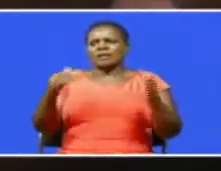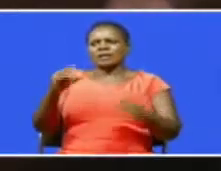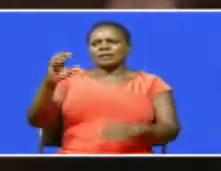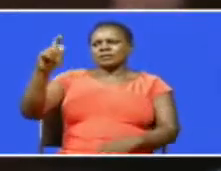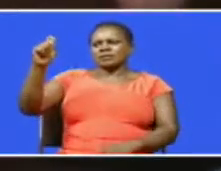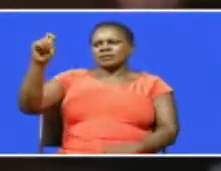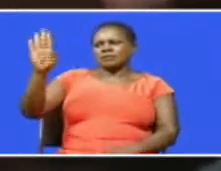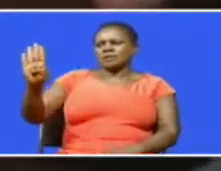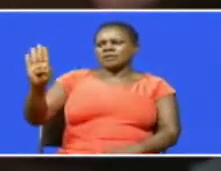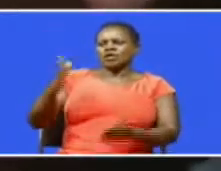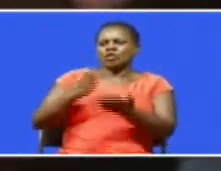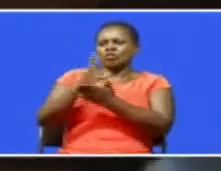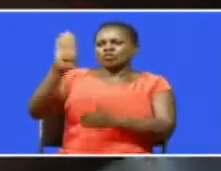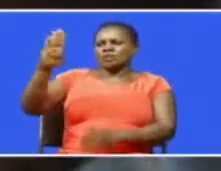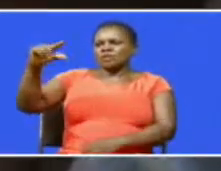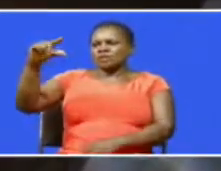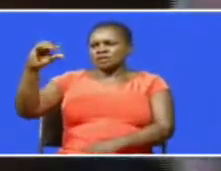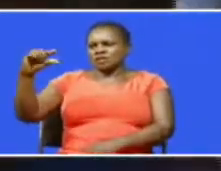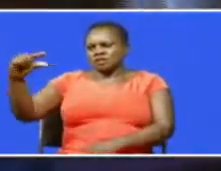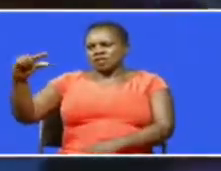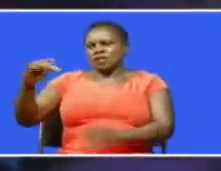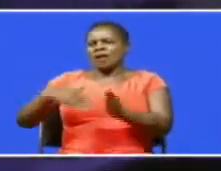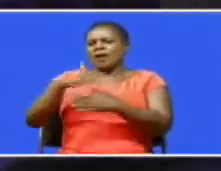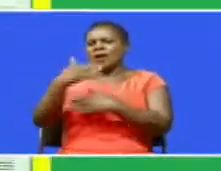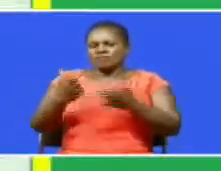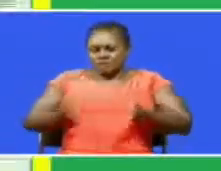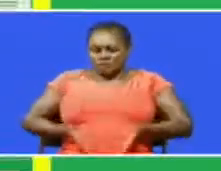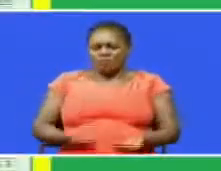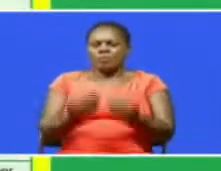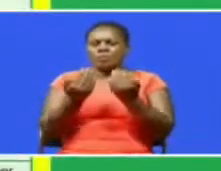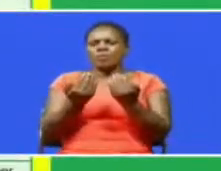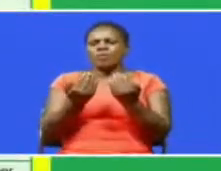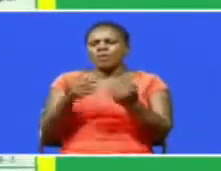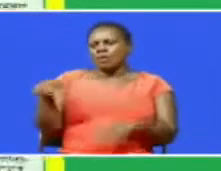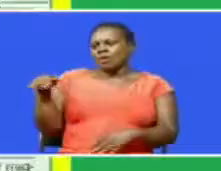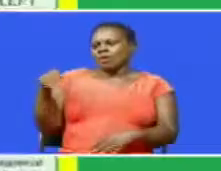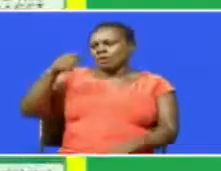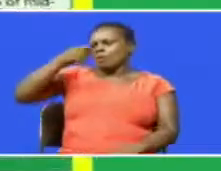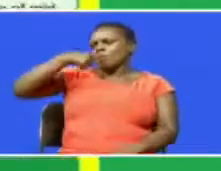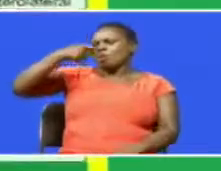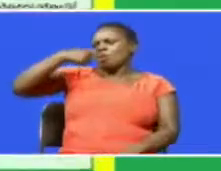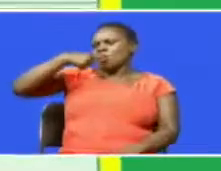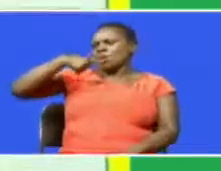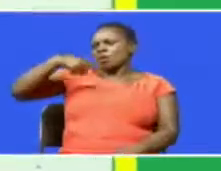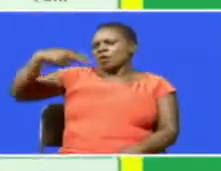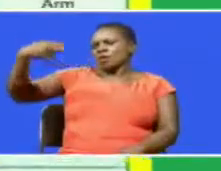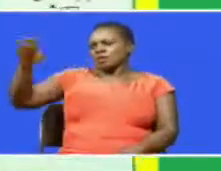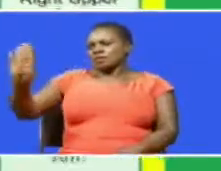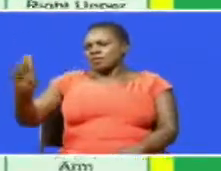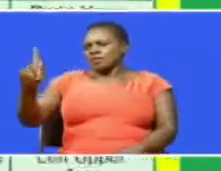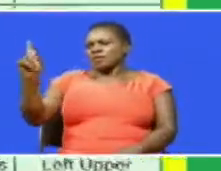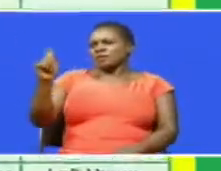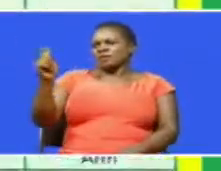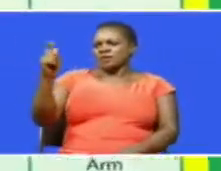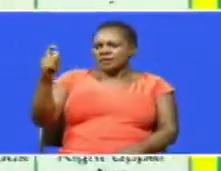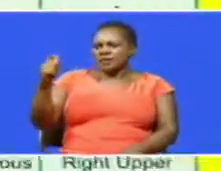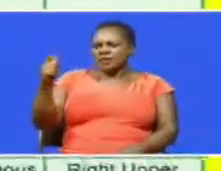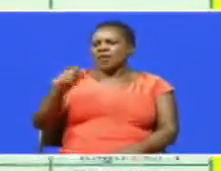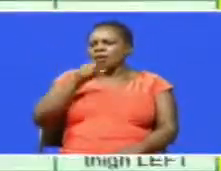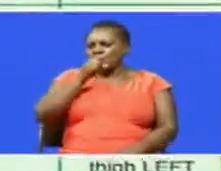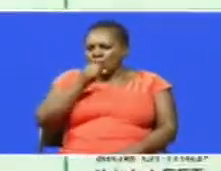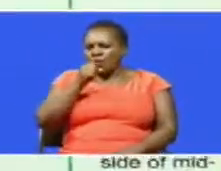TB through BCG immediately after birth. Polio, hepatitis B, tetanus, whooping